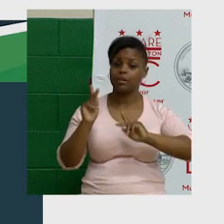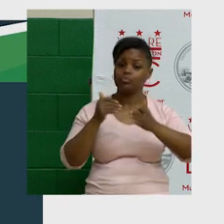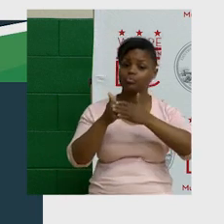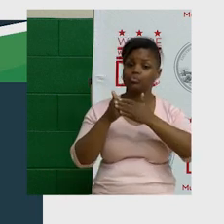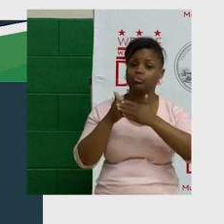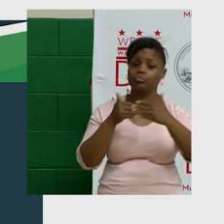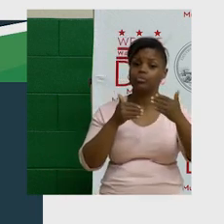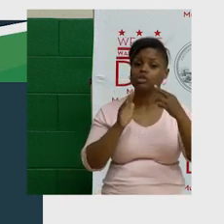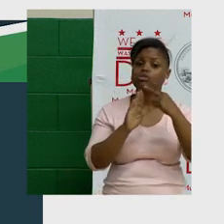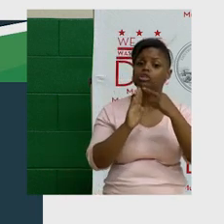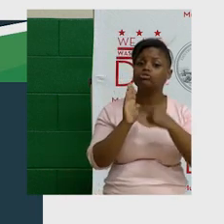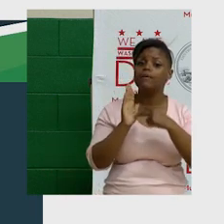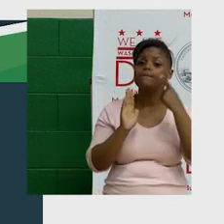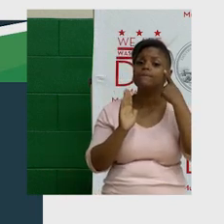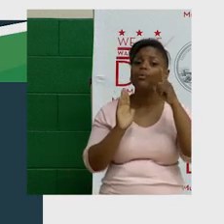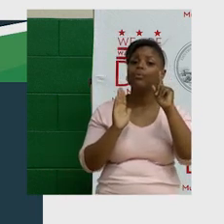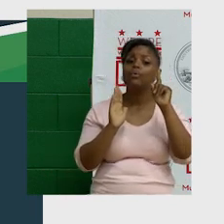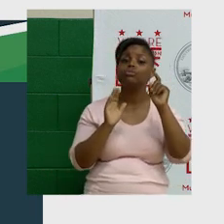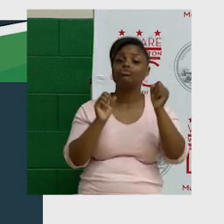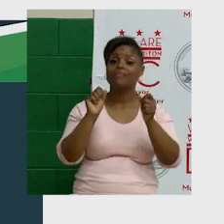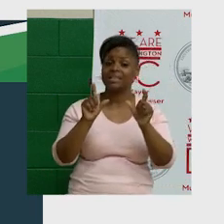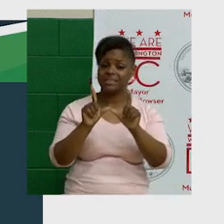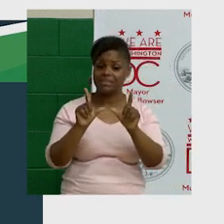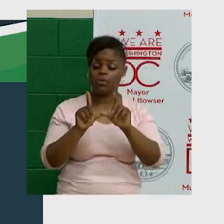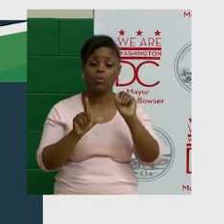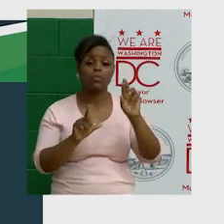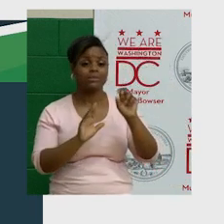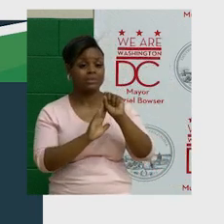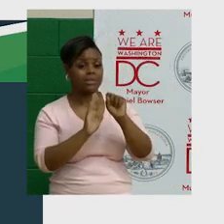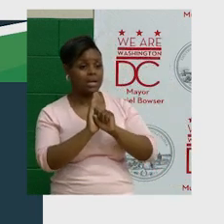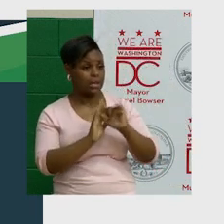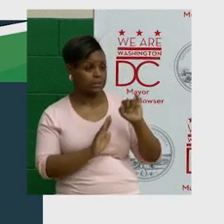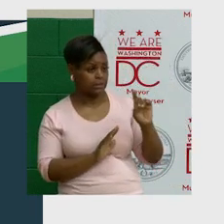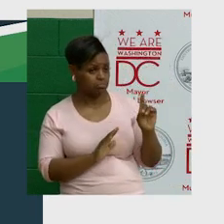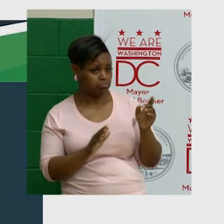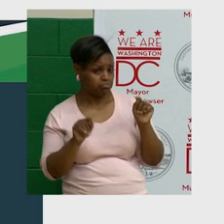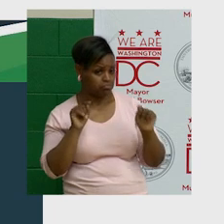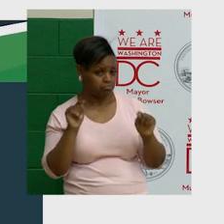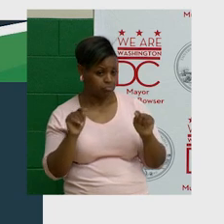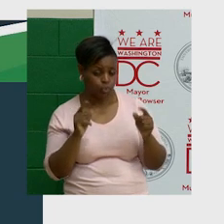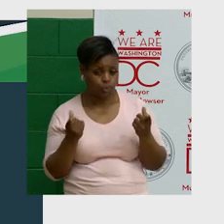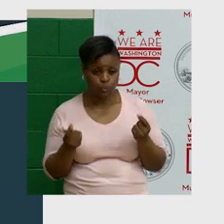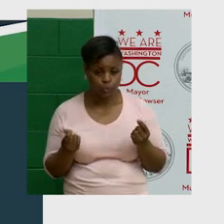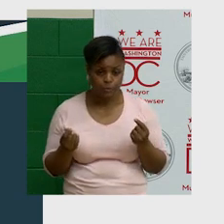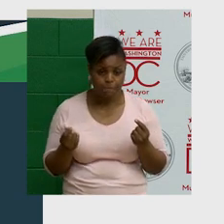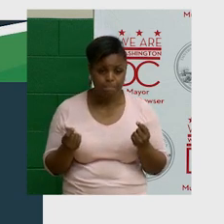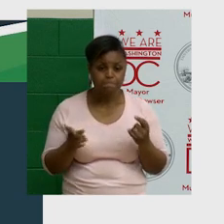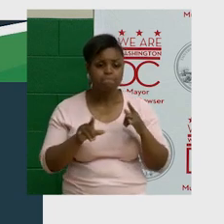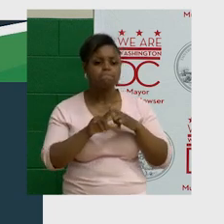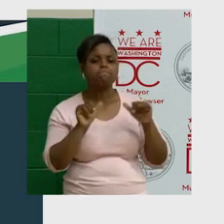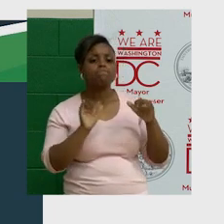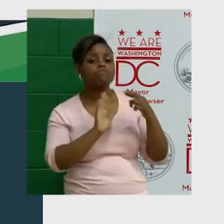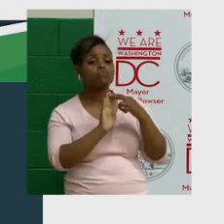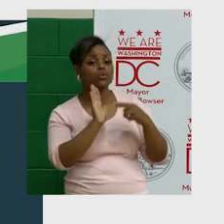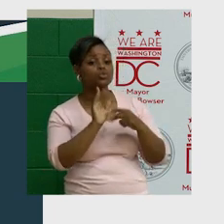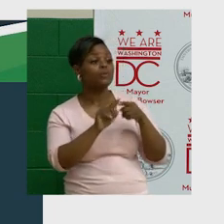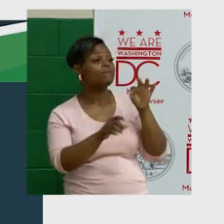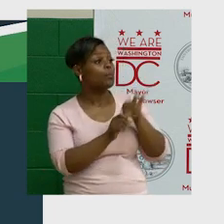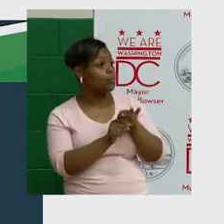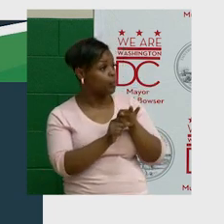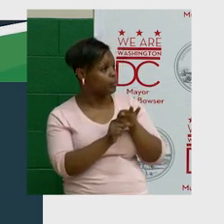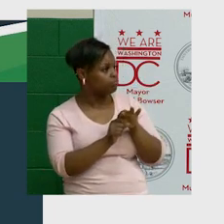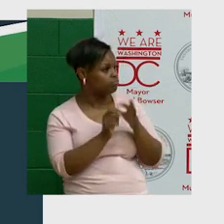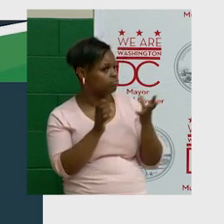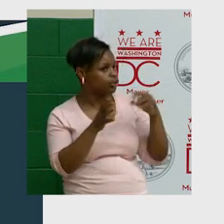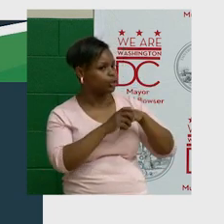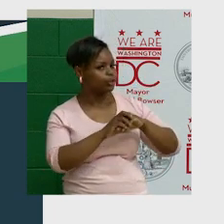to register for your driver's license or for your state ID card, the ability to register to vote, and it's called auto